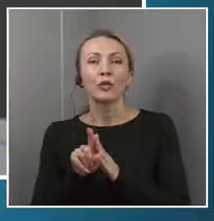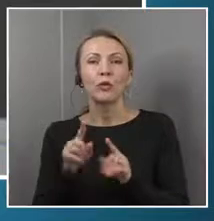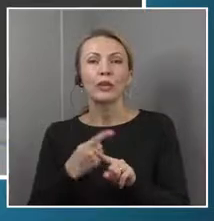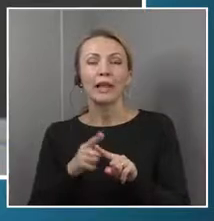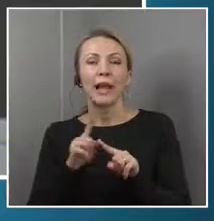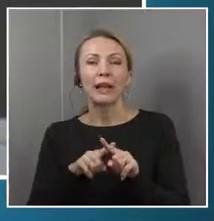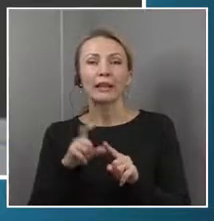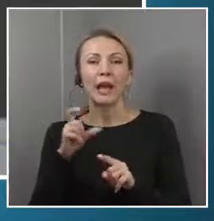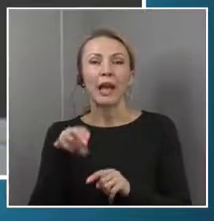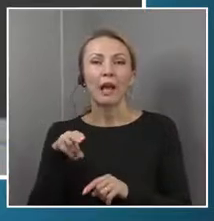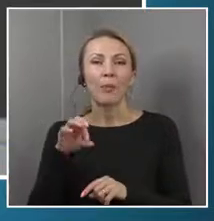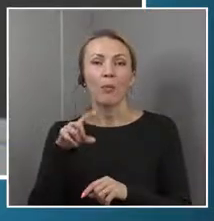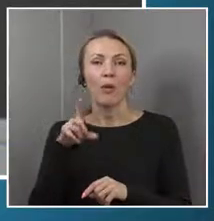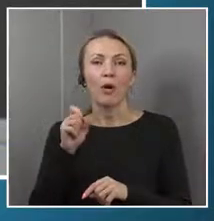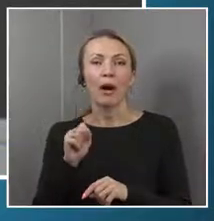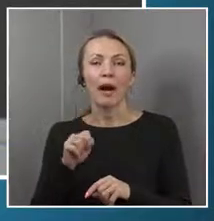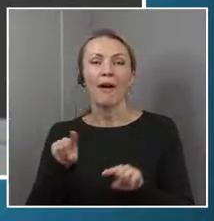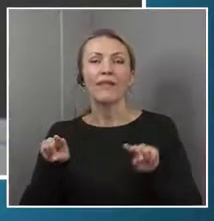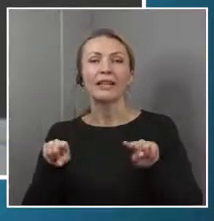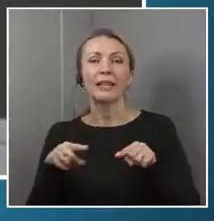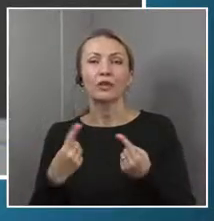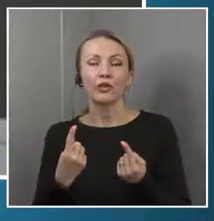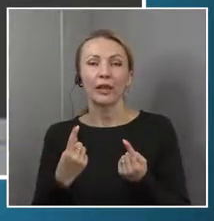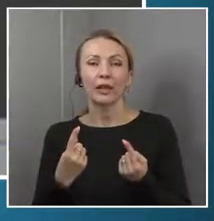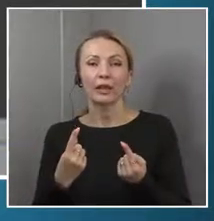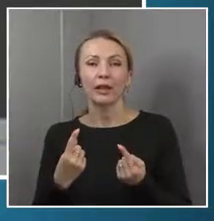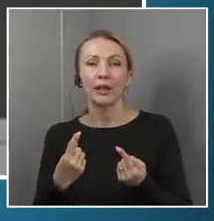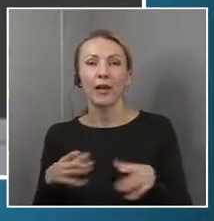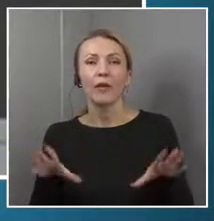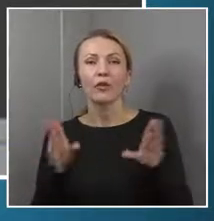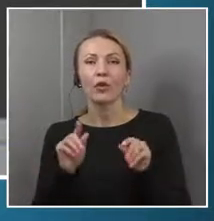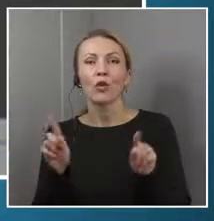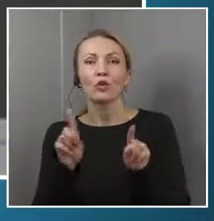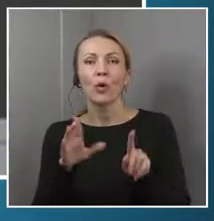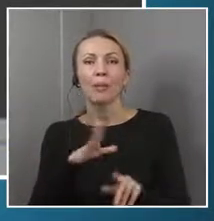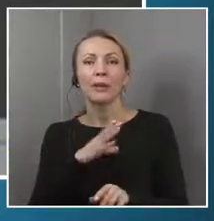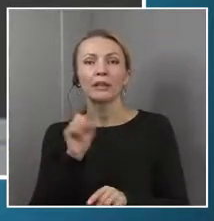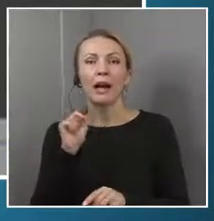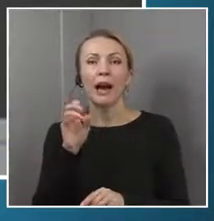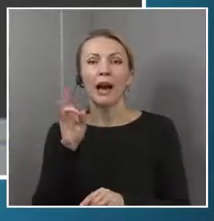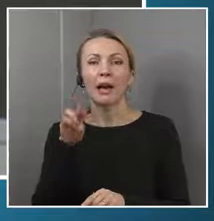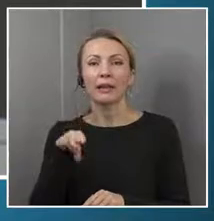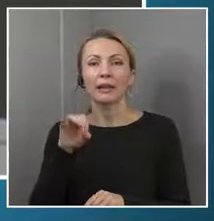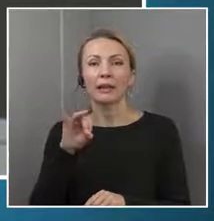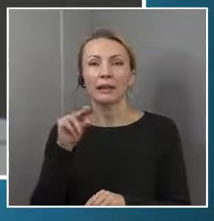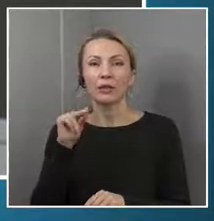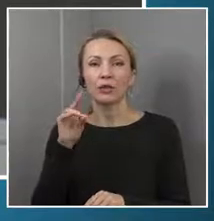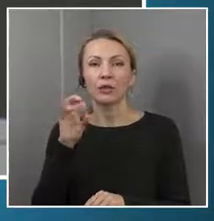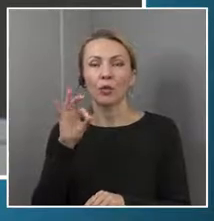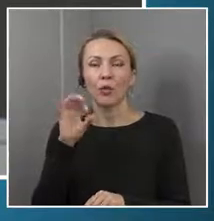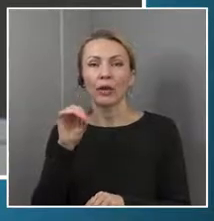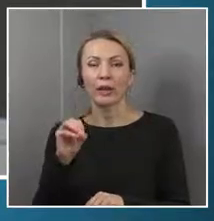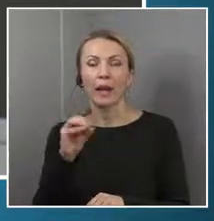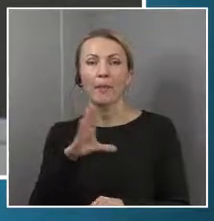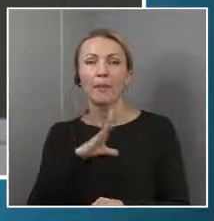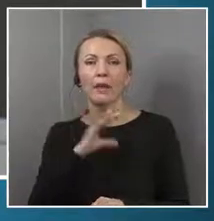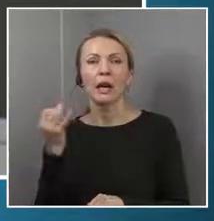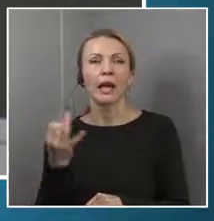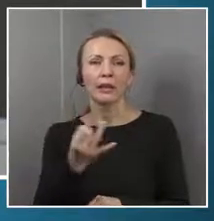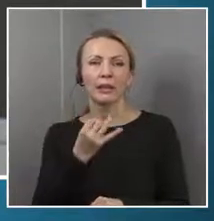In numismatics, it all began in Renaissance, when people were interested in